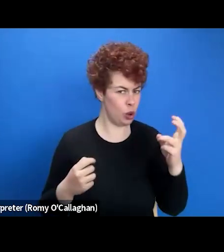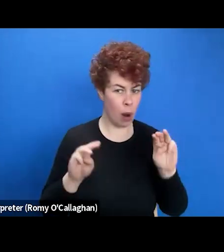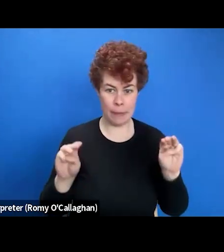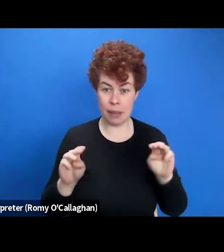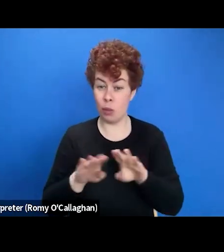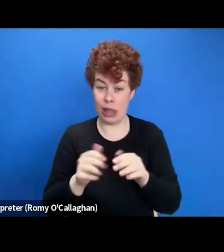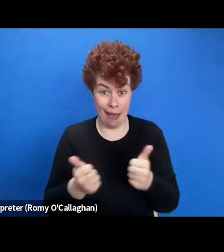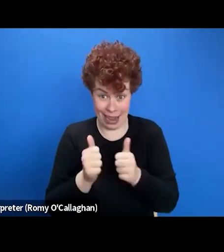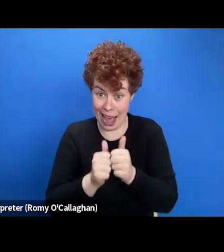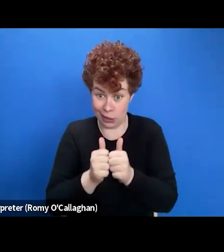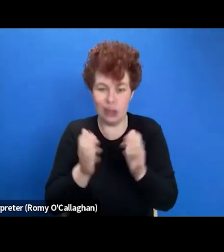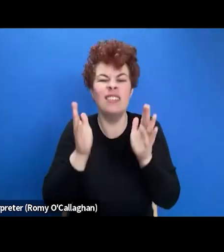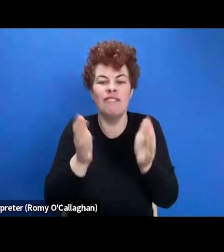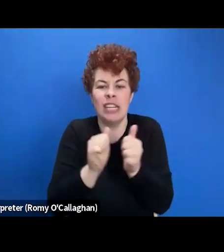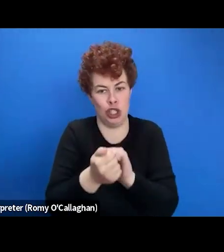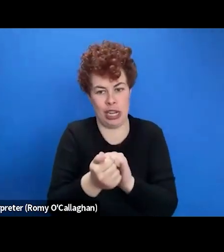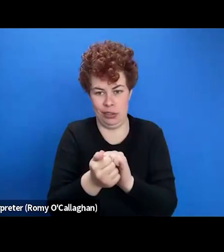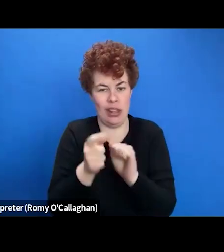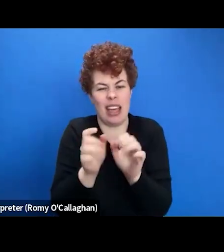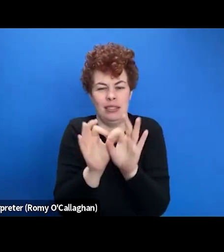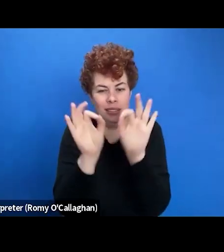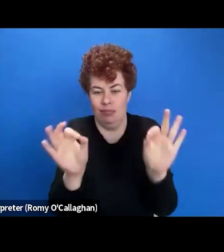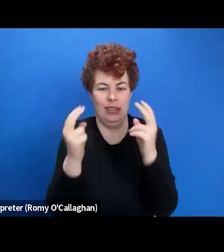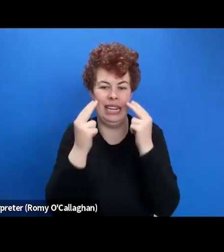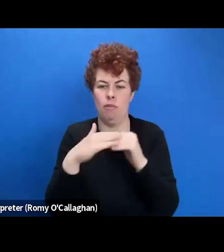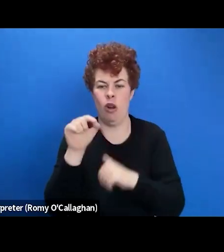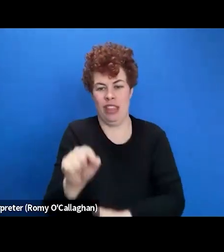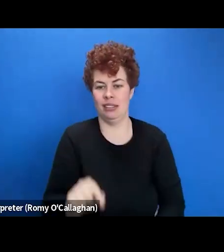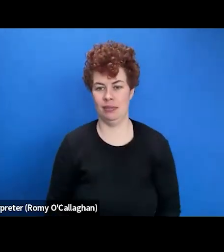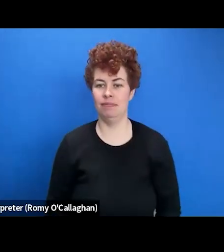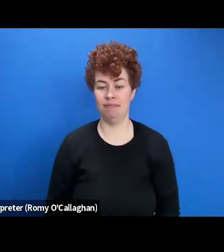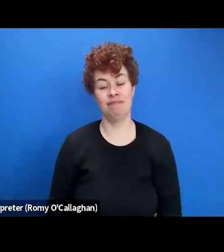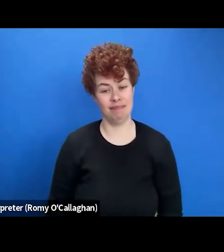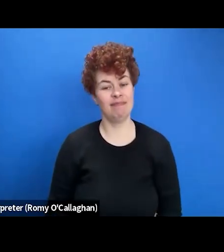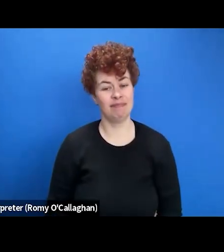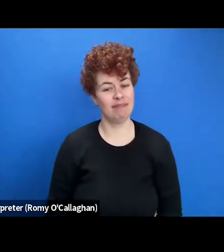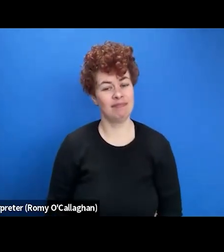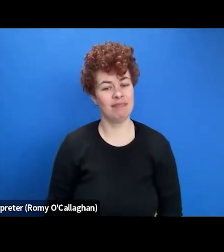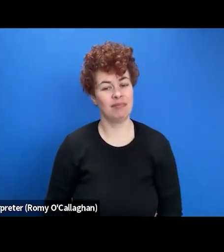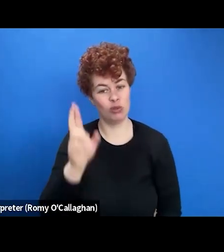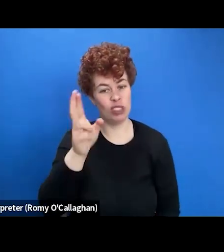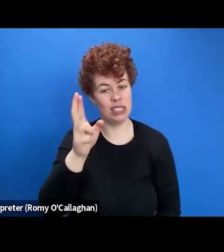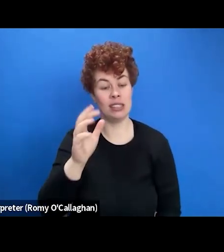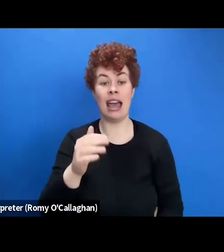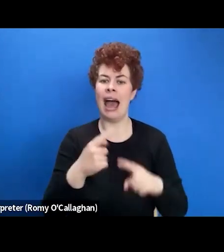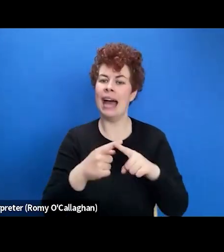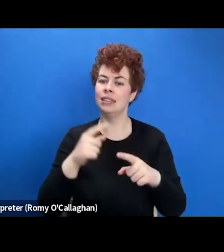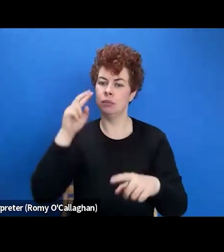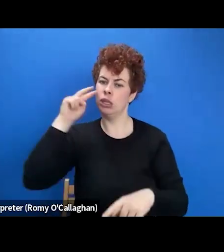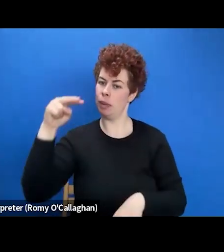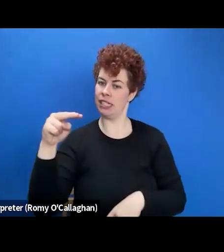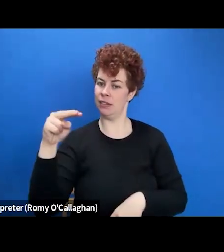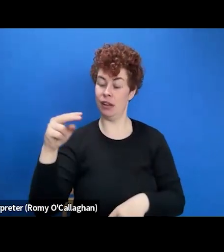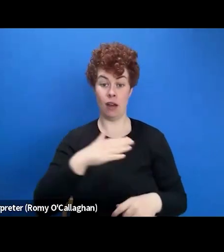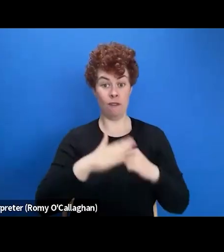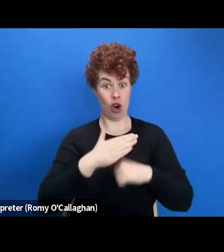then that's what we need to do. Yeah, thank you. And the framing of it, because for us, the framing was that it was